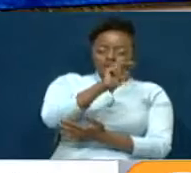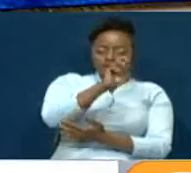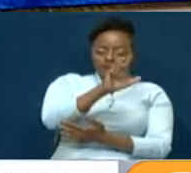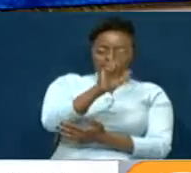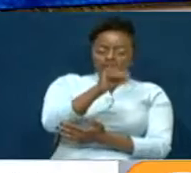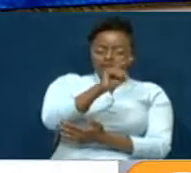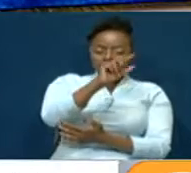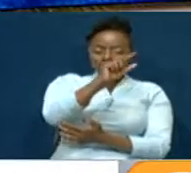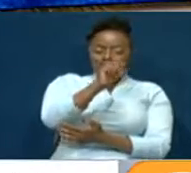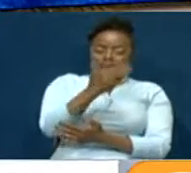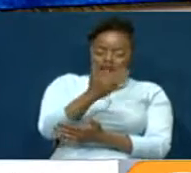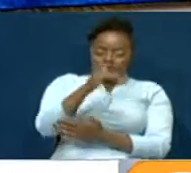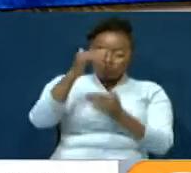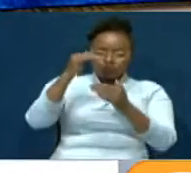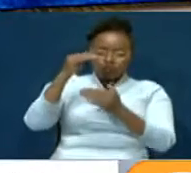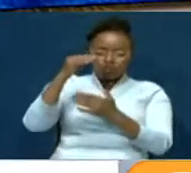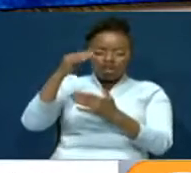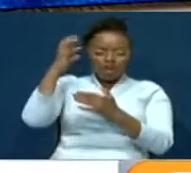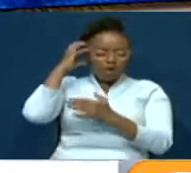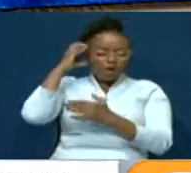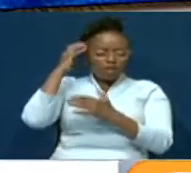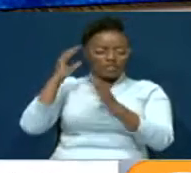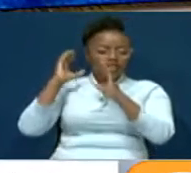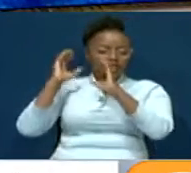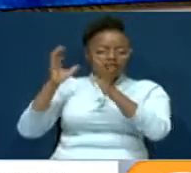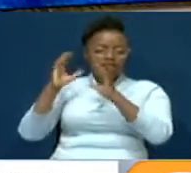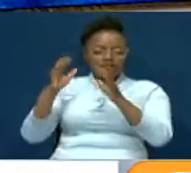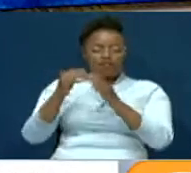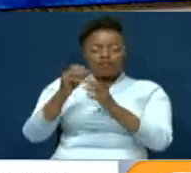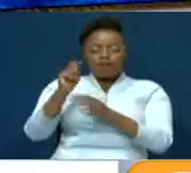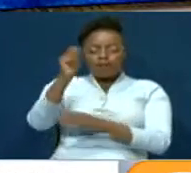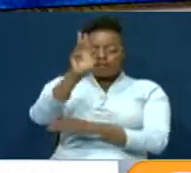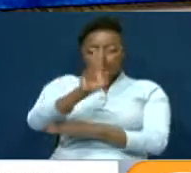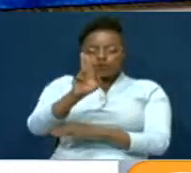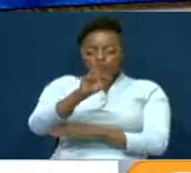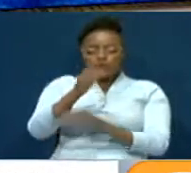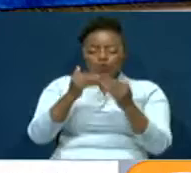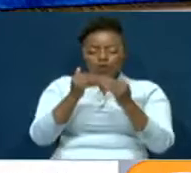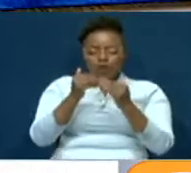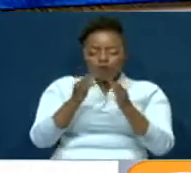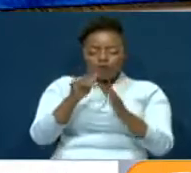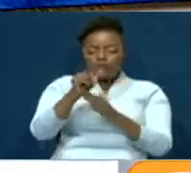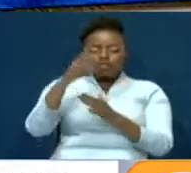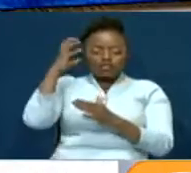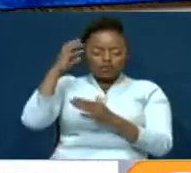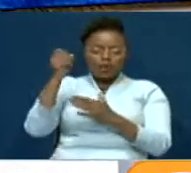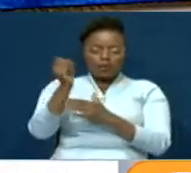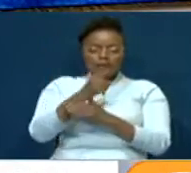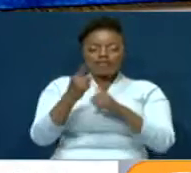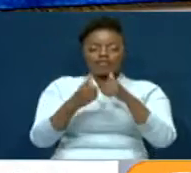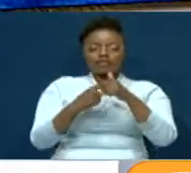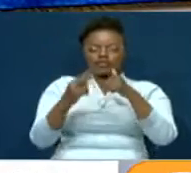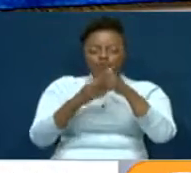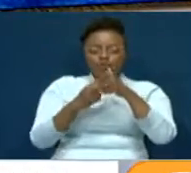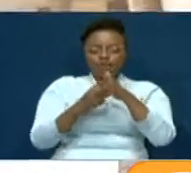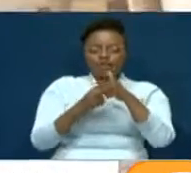College in Kilifi. President Uhuru Kenyatta will officially open the facility later in July.